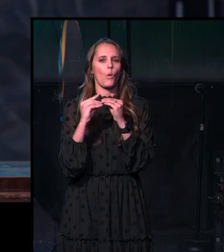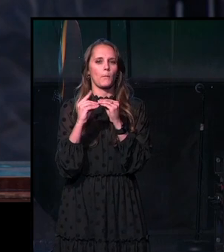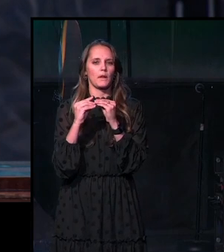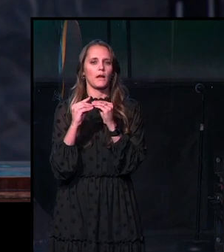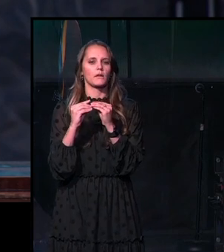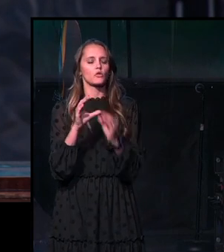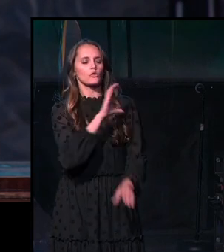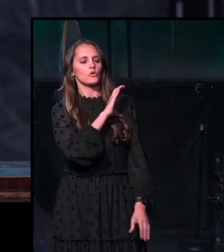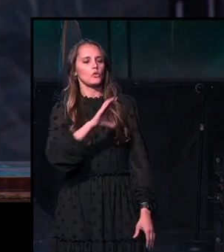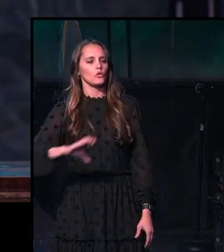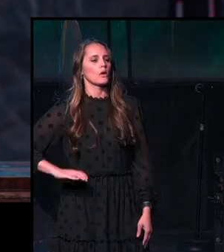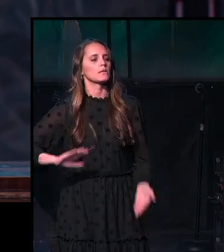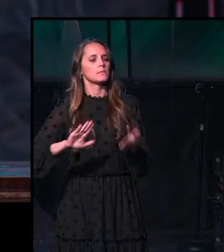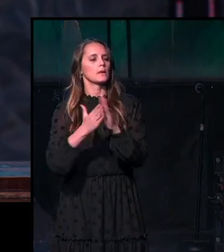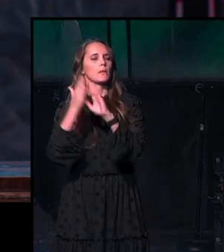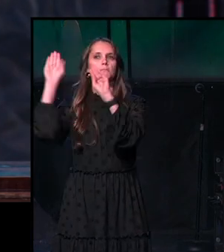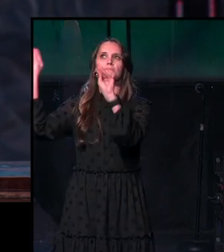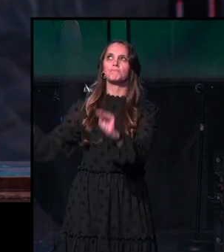be magnified.